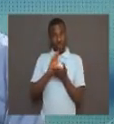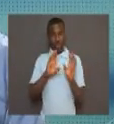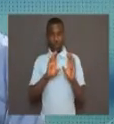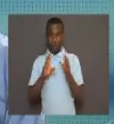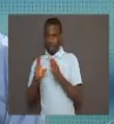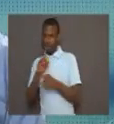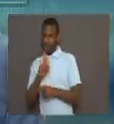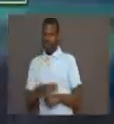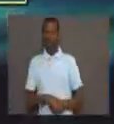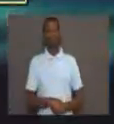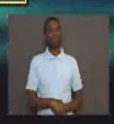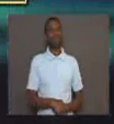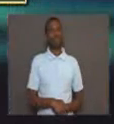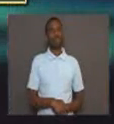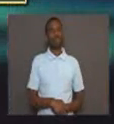components.